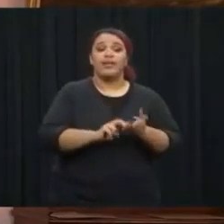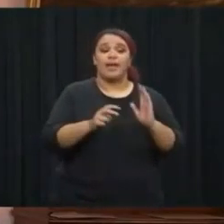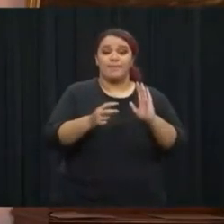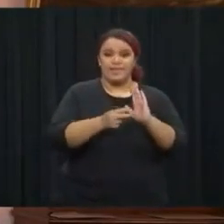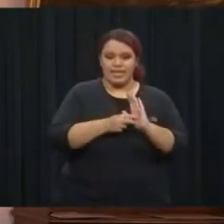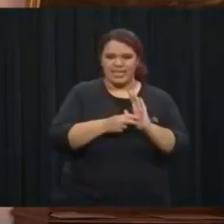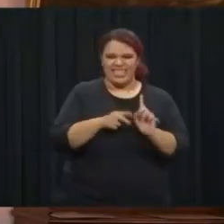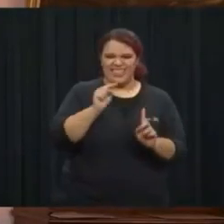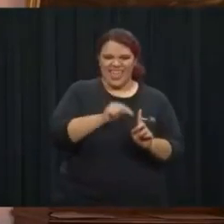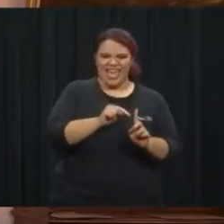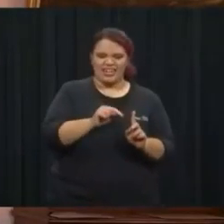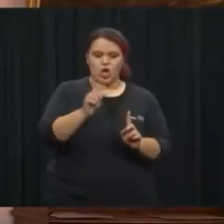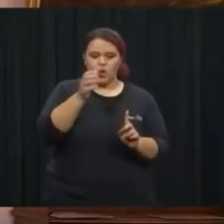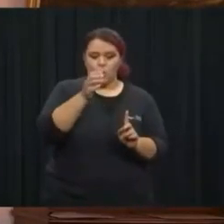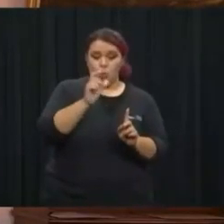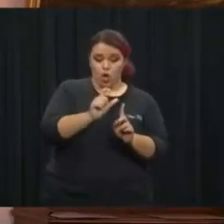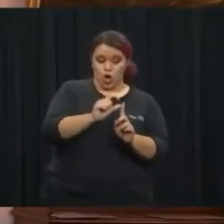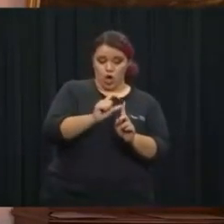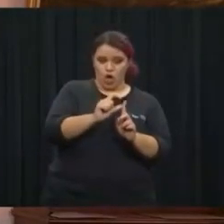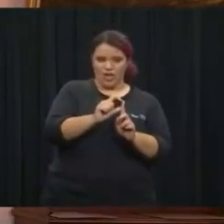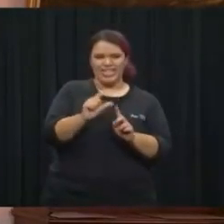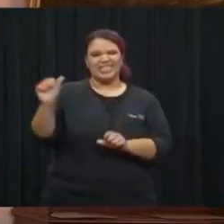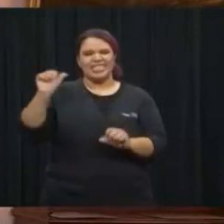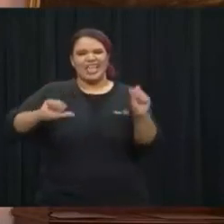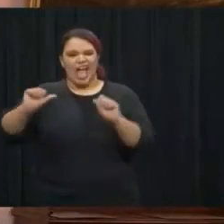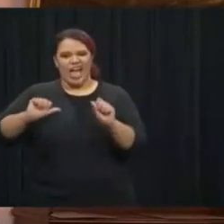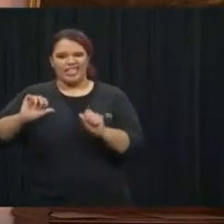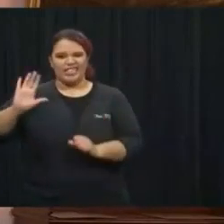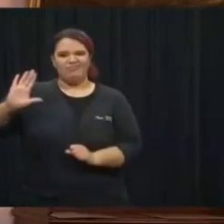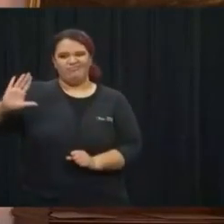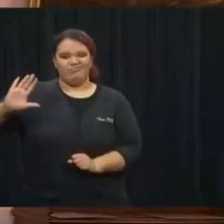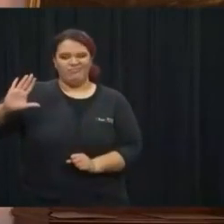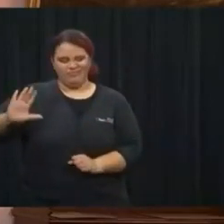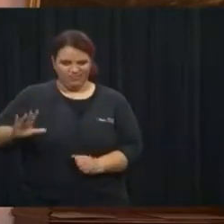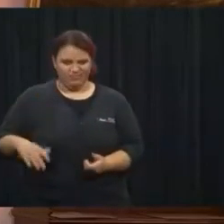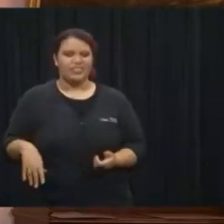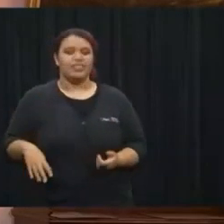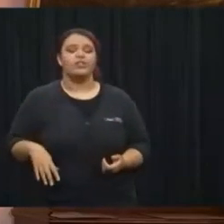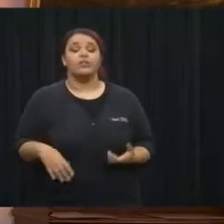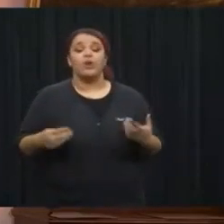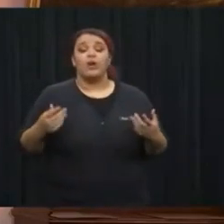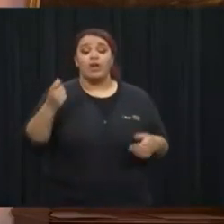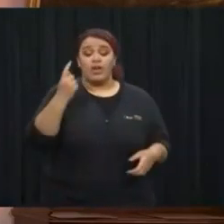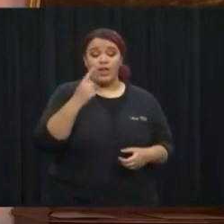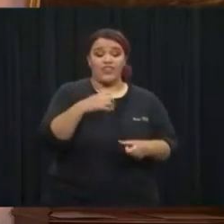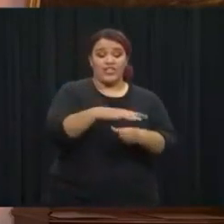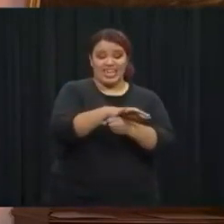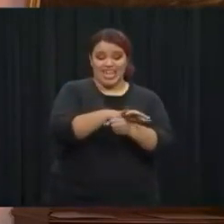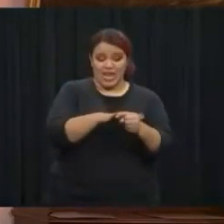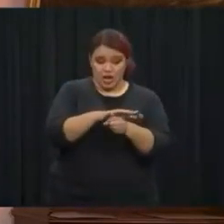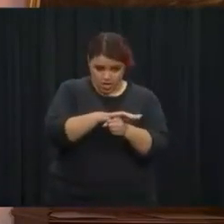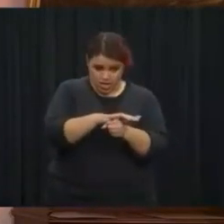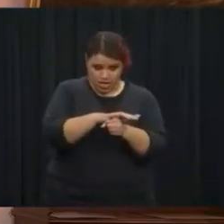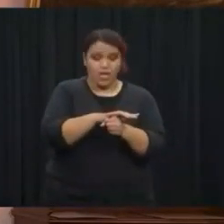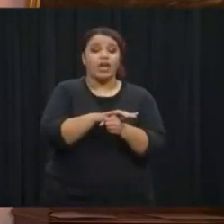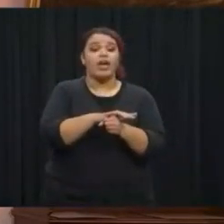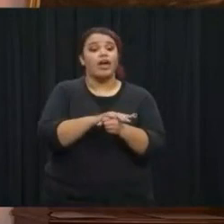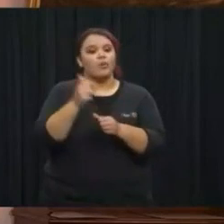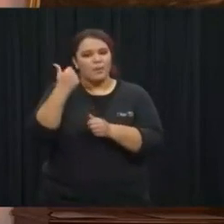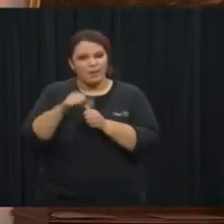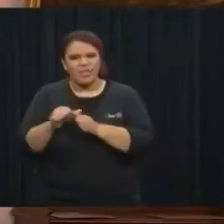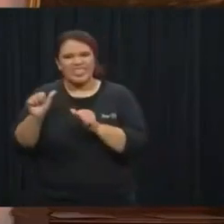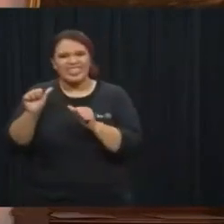lower tech, not as elaborate type of mechanical ventilators that are still out there. We have a stash of those as well. But